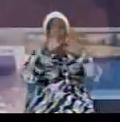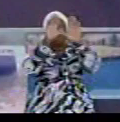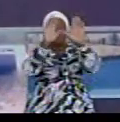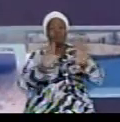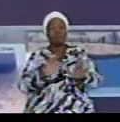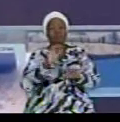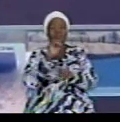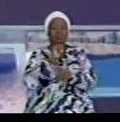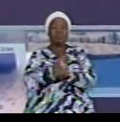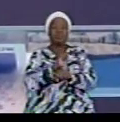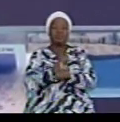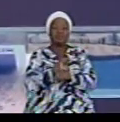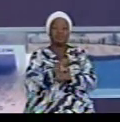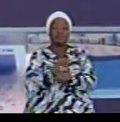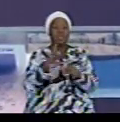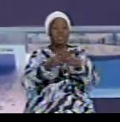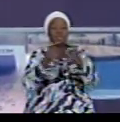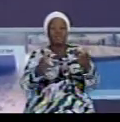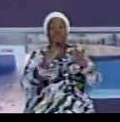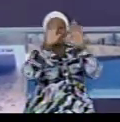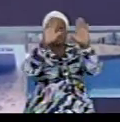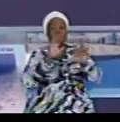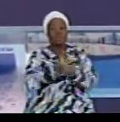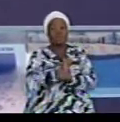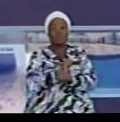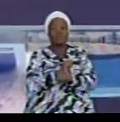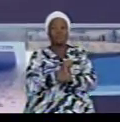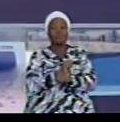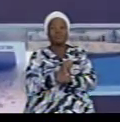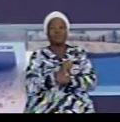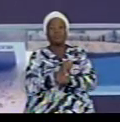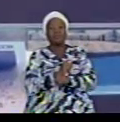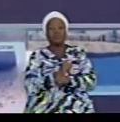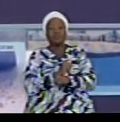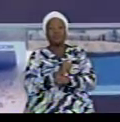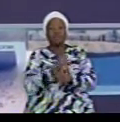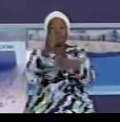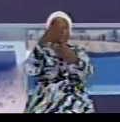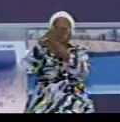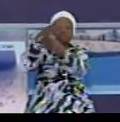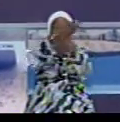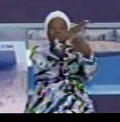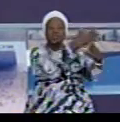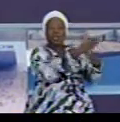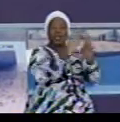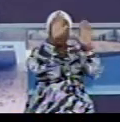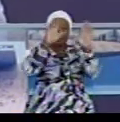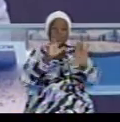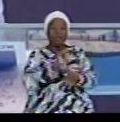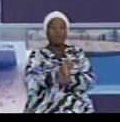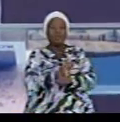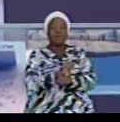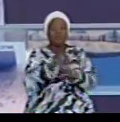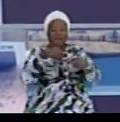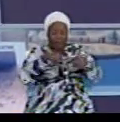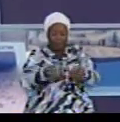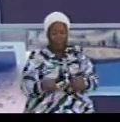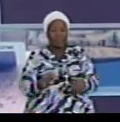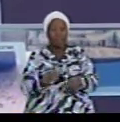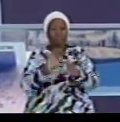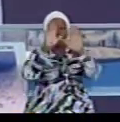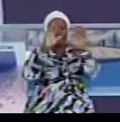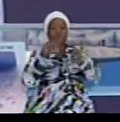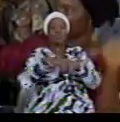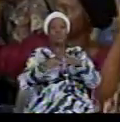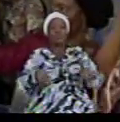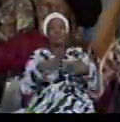miracles, incredible miracles, reverberating miracles, abiding miracles in your